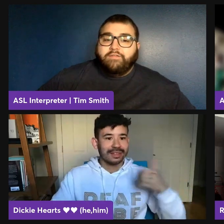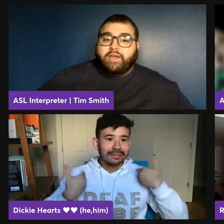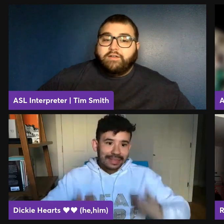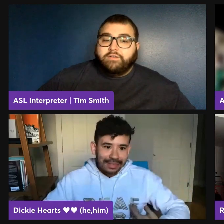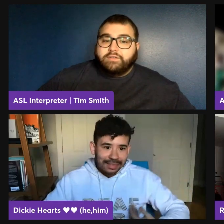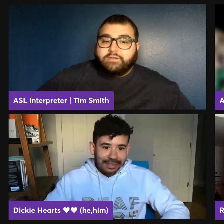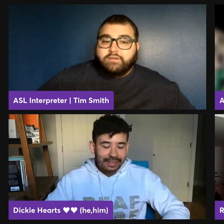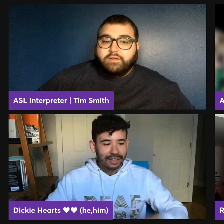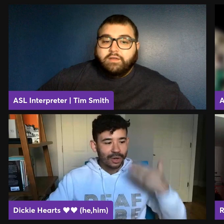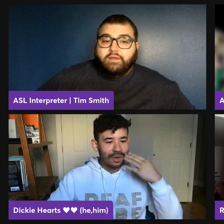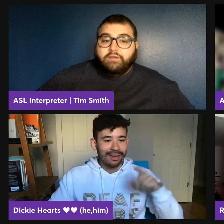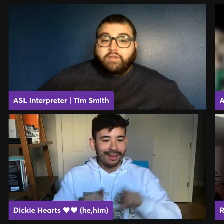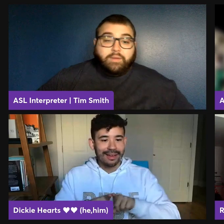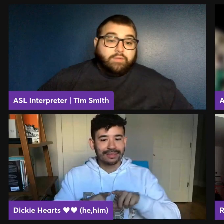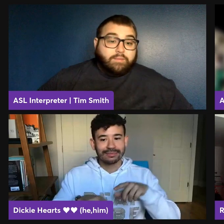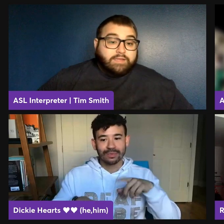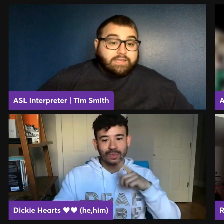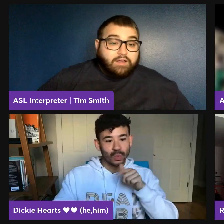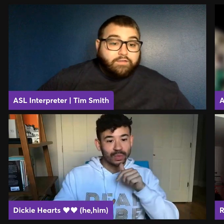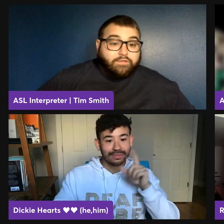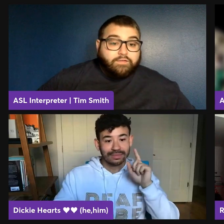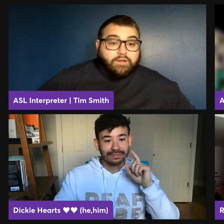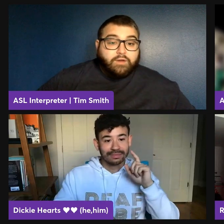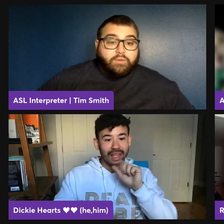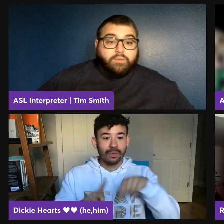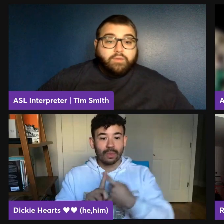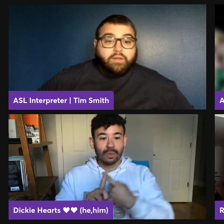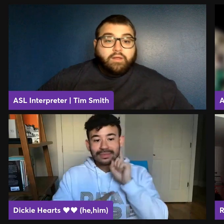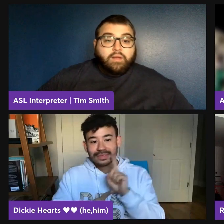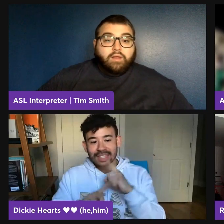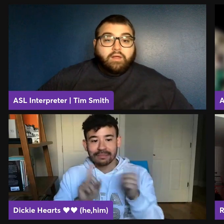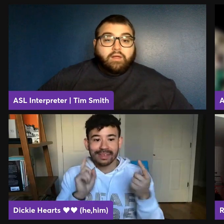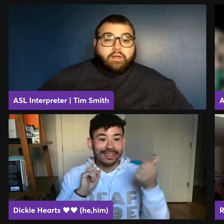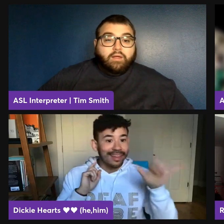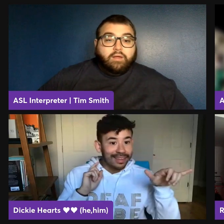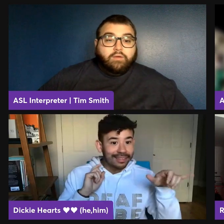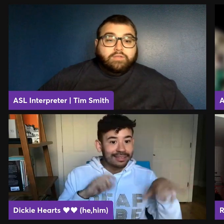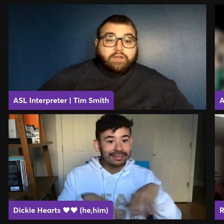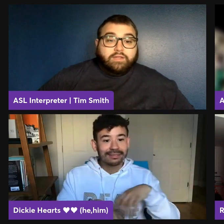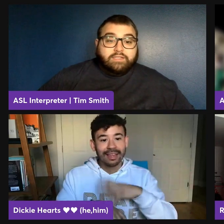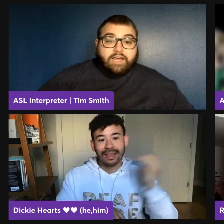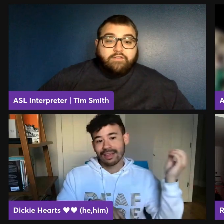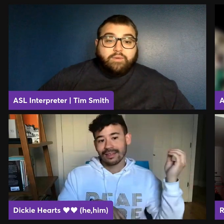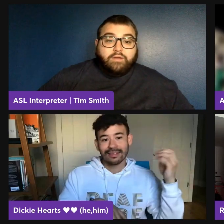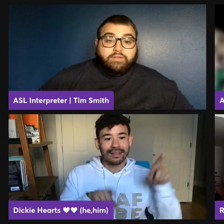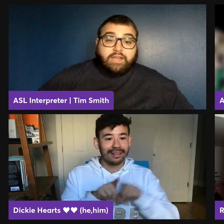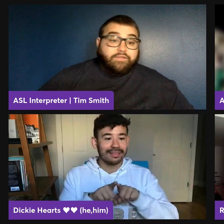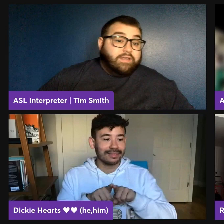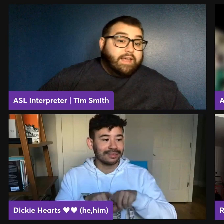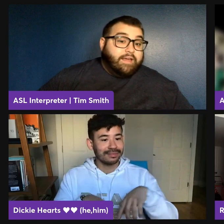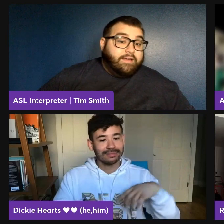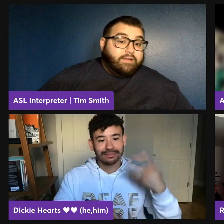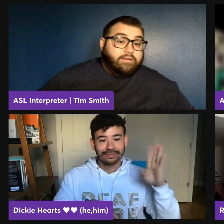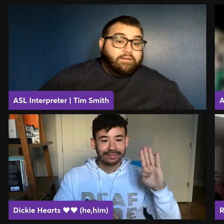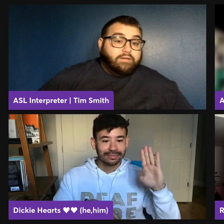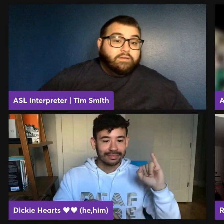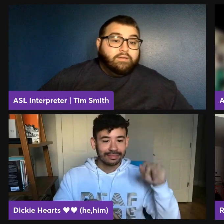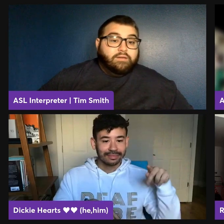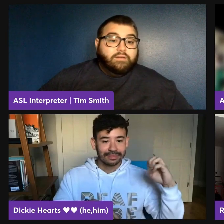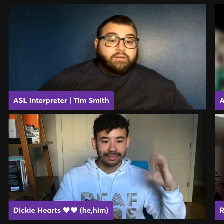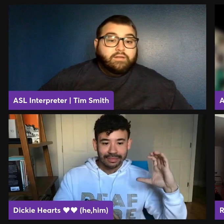up for deaf actors. You know, people like myself, you know, who's not only deaf, but deaf and gay,